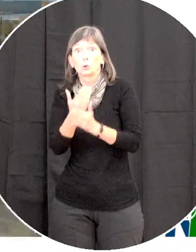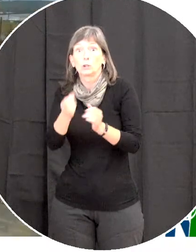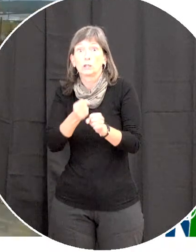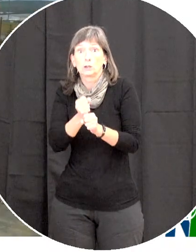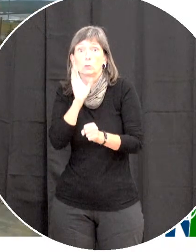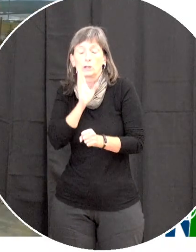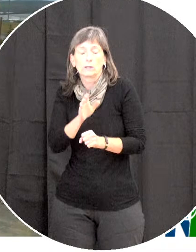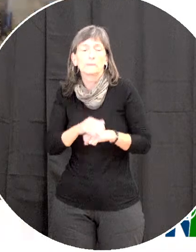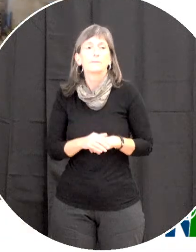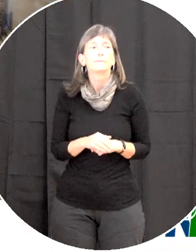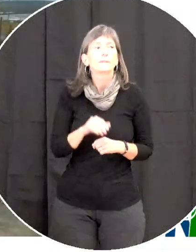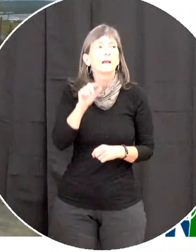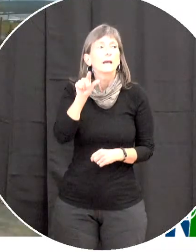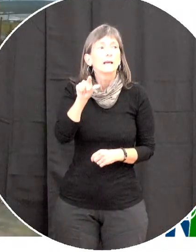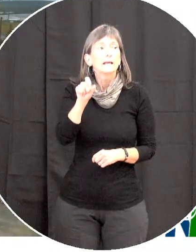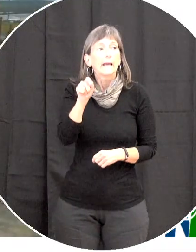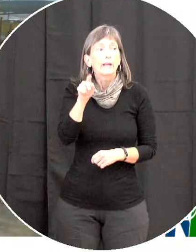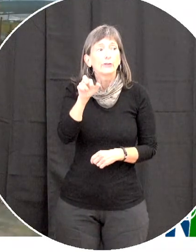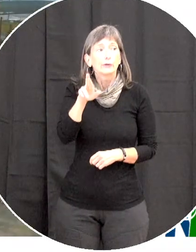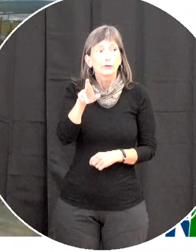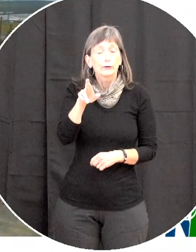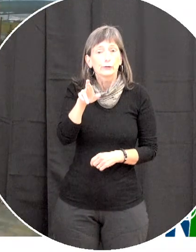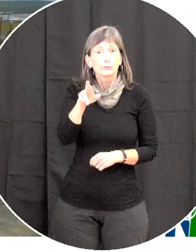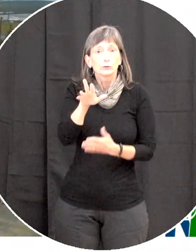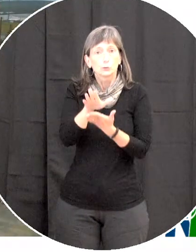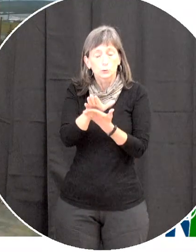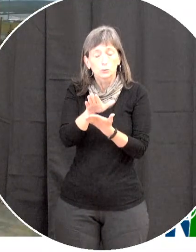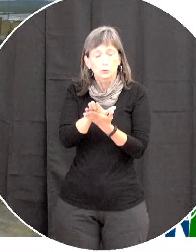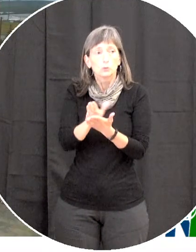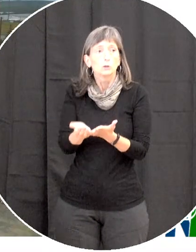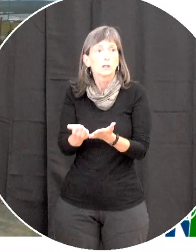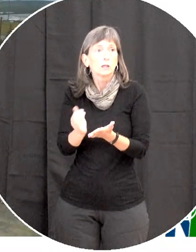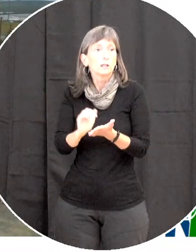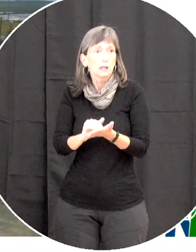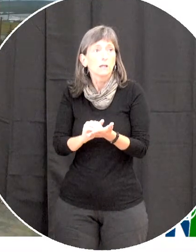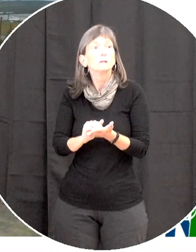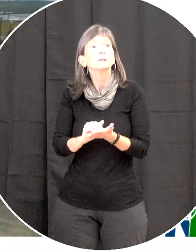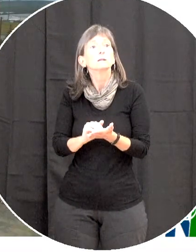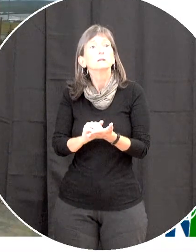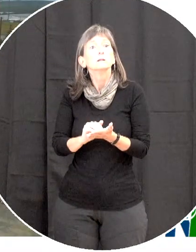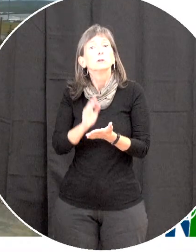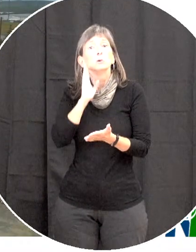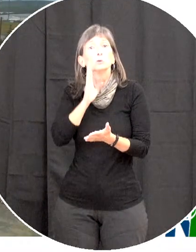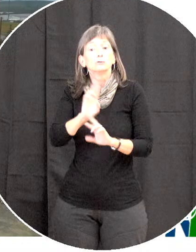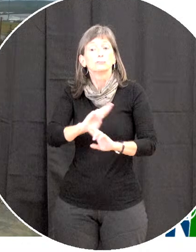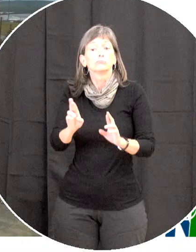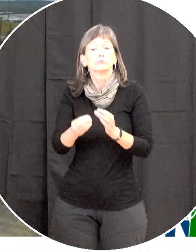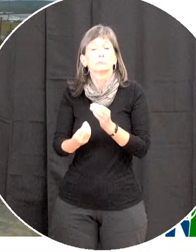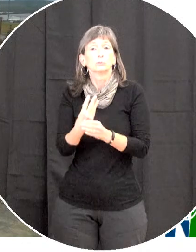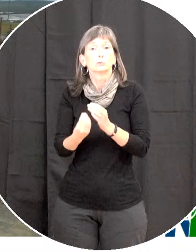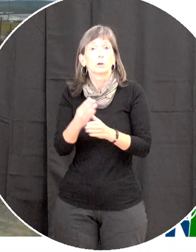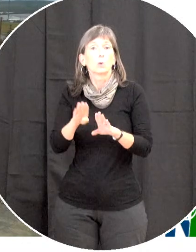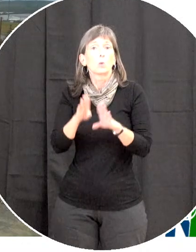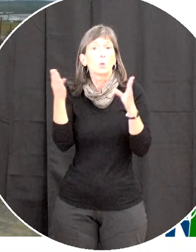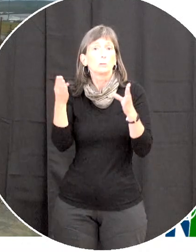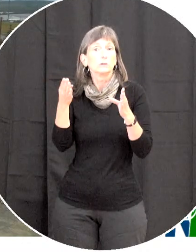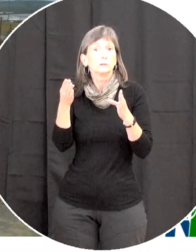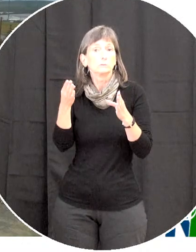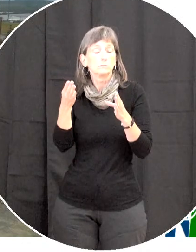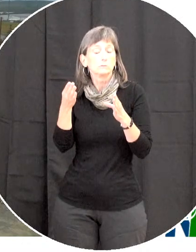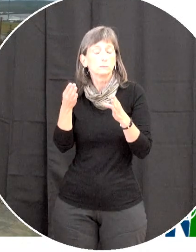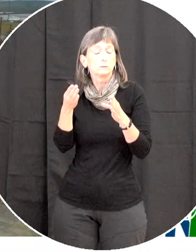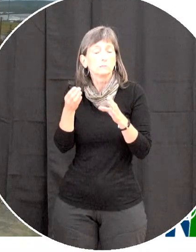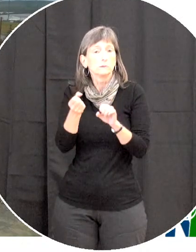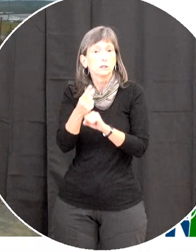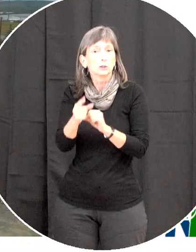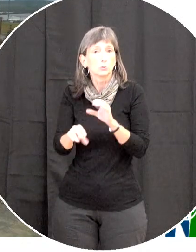Gander Academy is another school that is scheduled to be ready in the spring of 2021 and would be followed